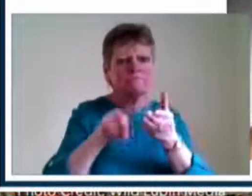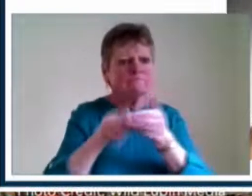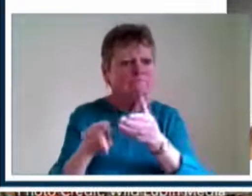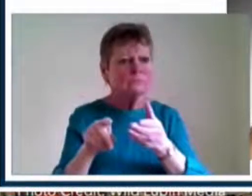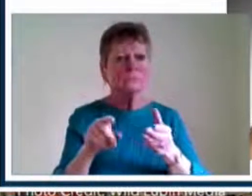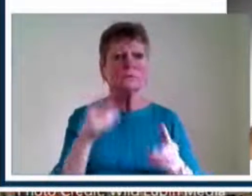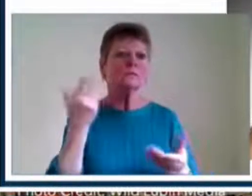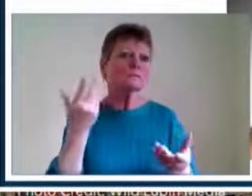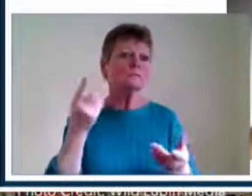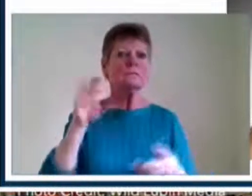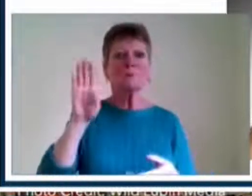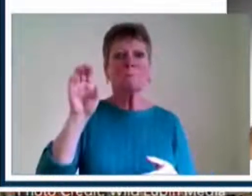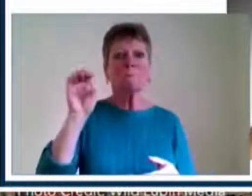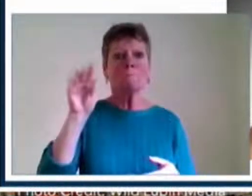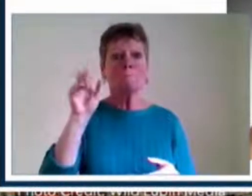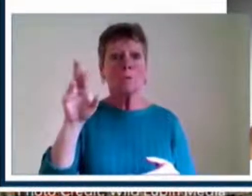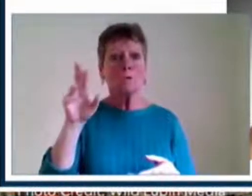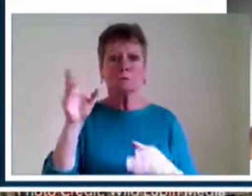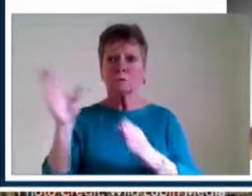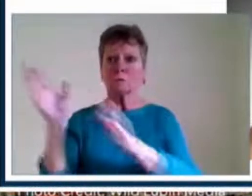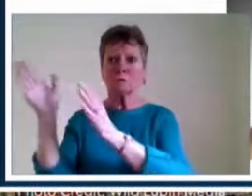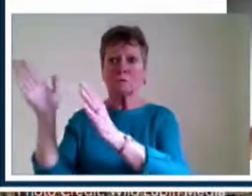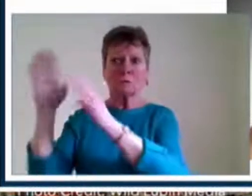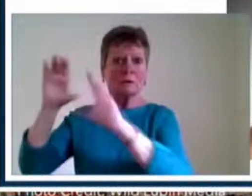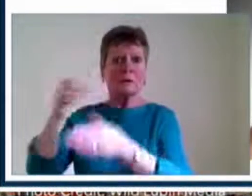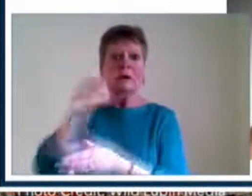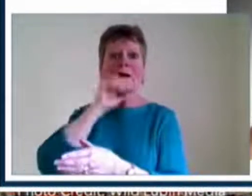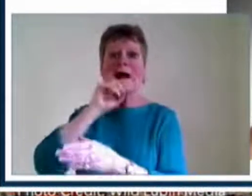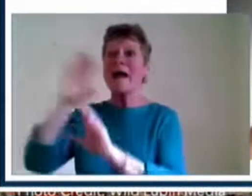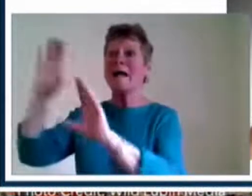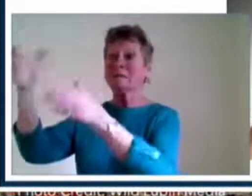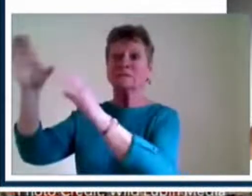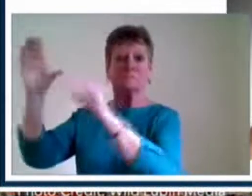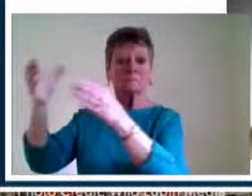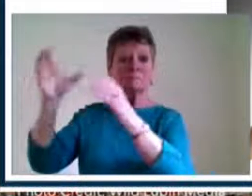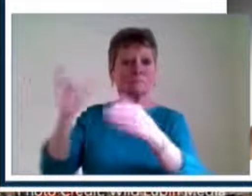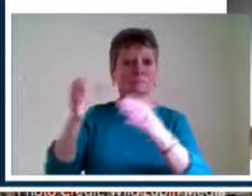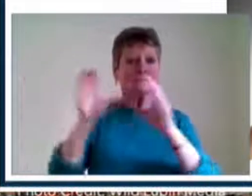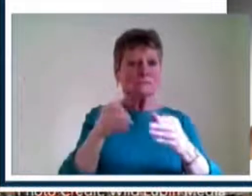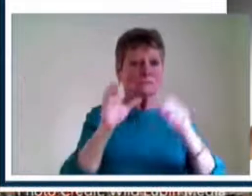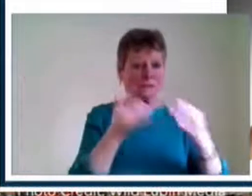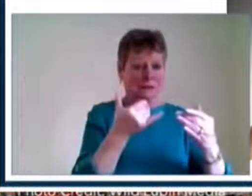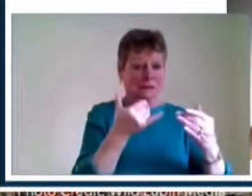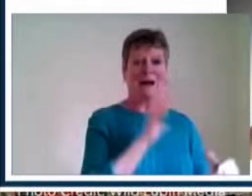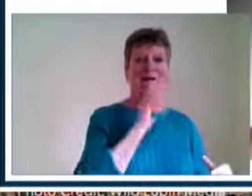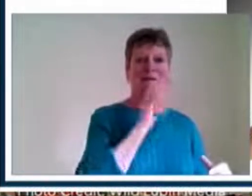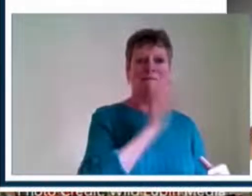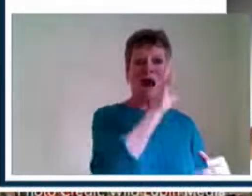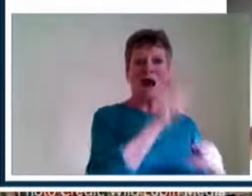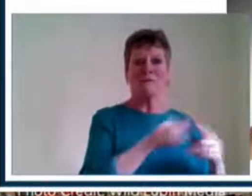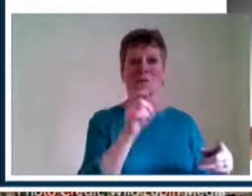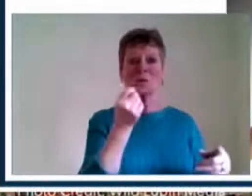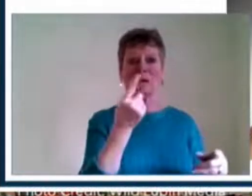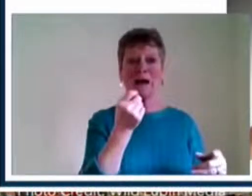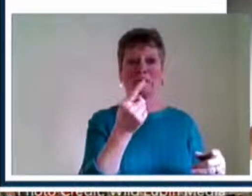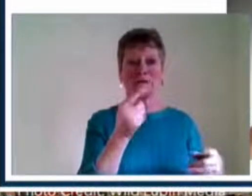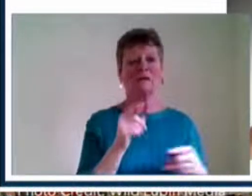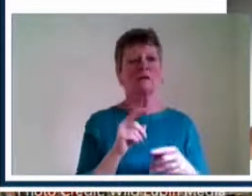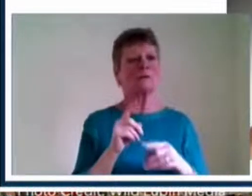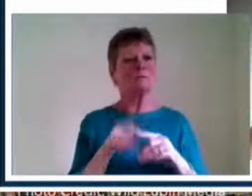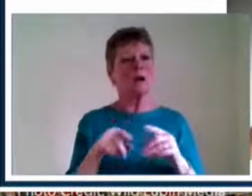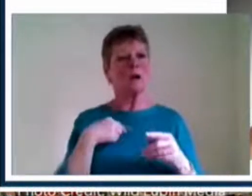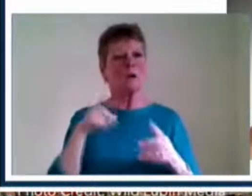coverage in 5 to 11-year-olds. This more targeted approach does work, but it requires public